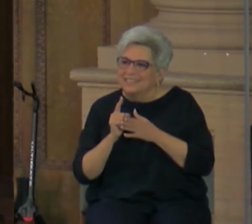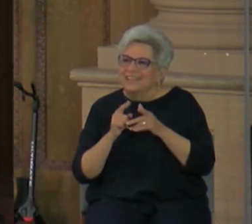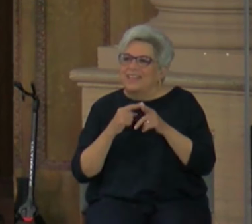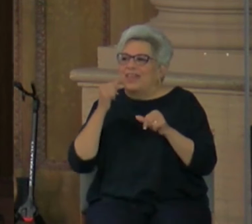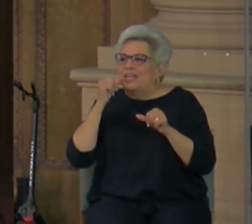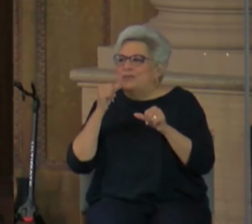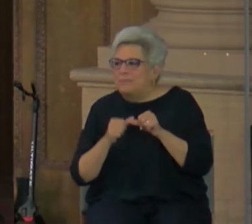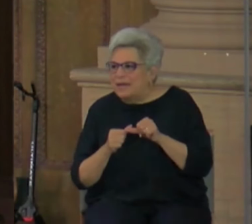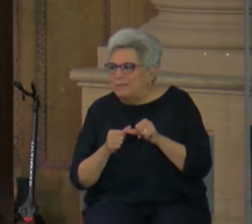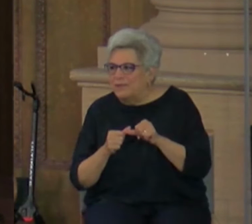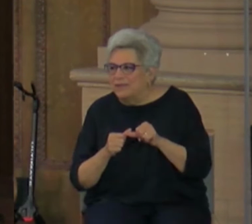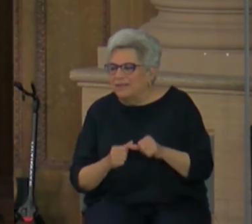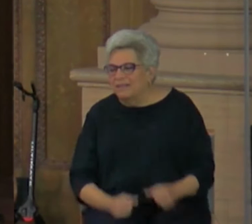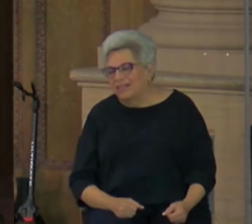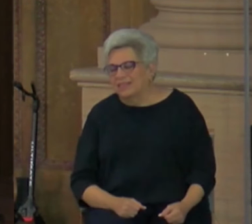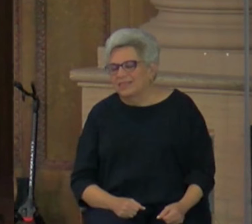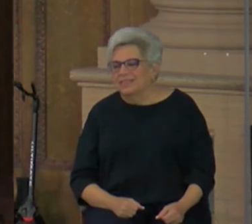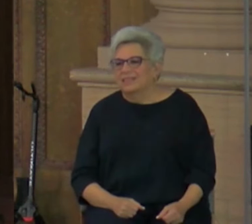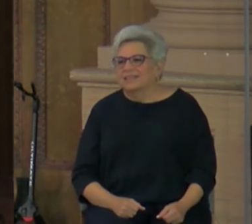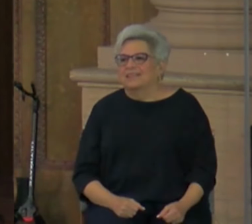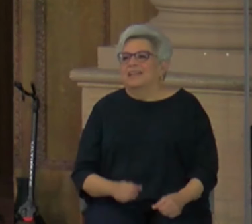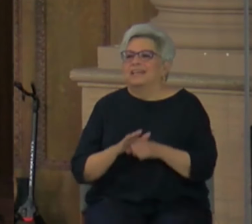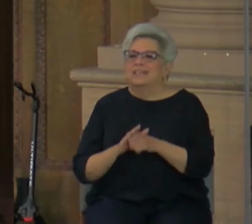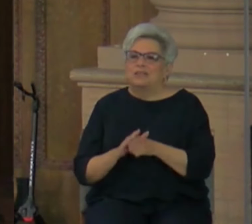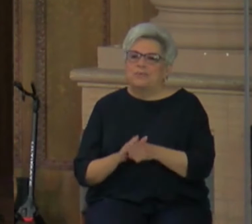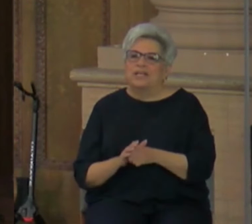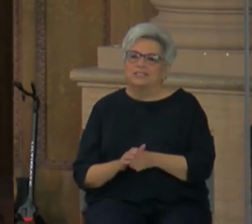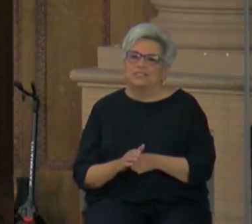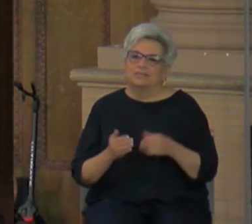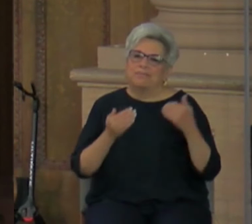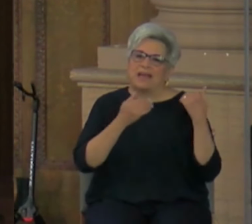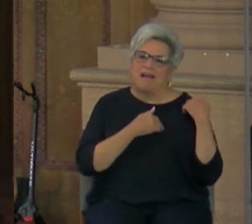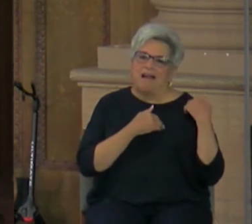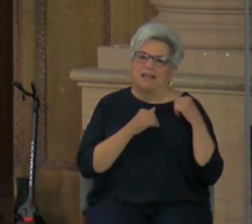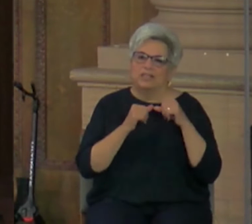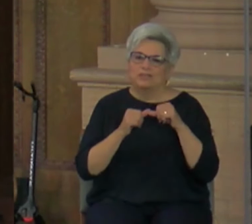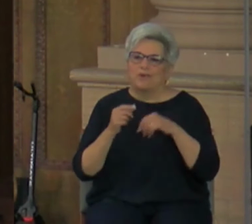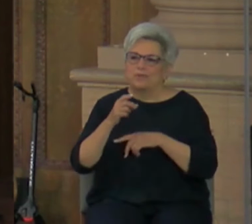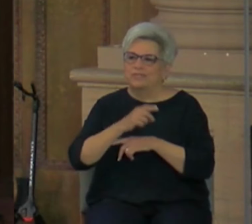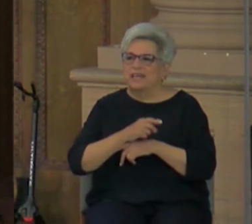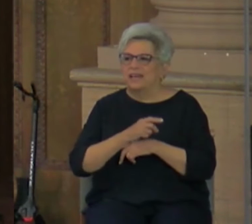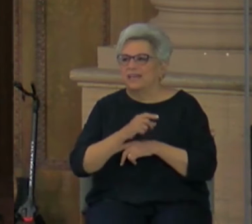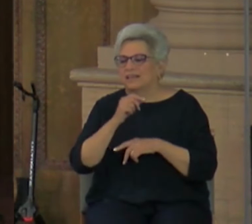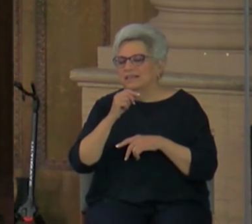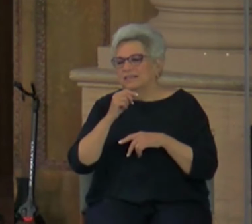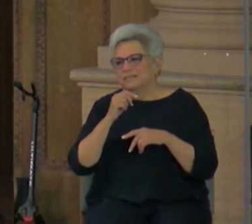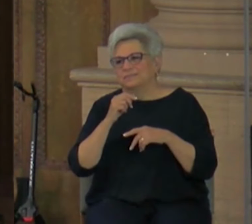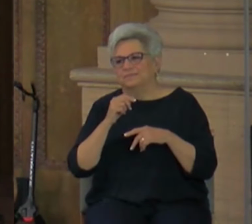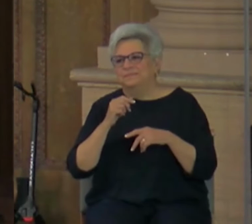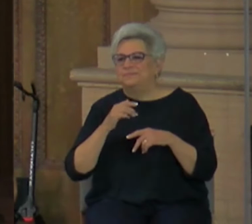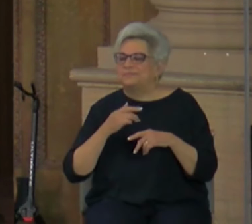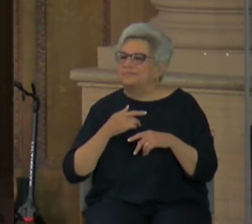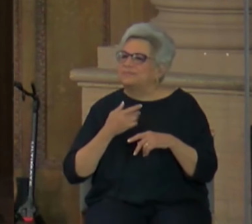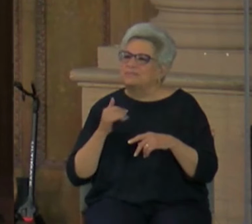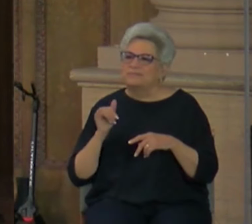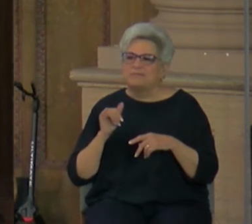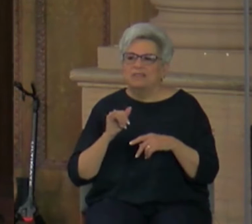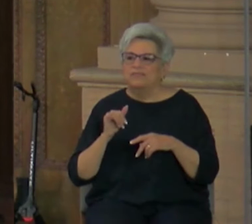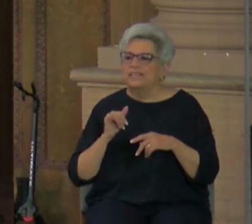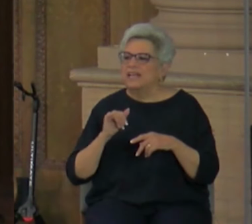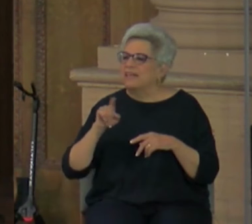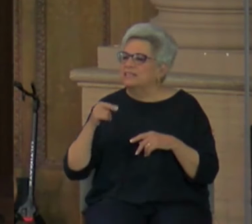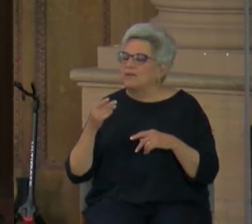then you remember. And the pressure comes back on and you go through your day going through these problems and it seems like the whole thing is all-consuming.